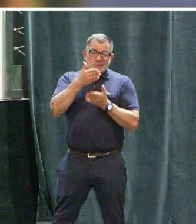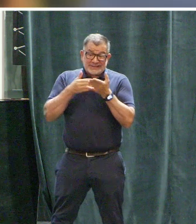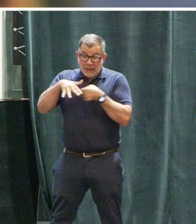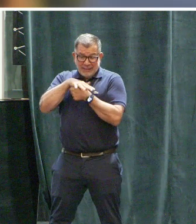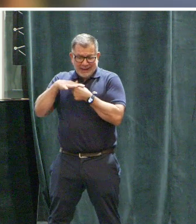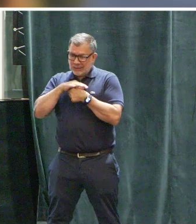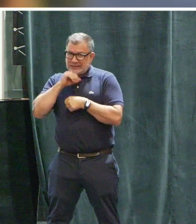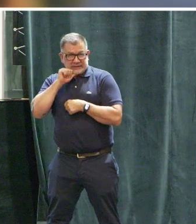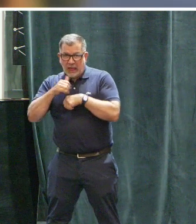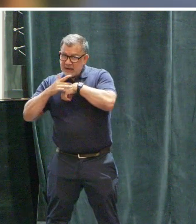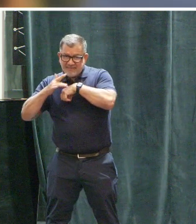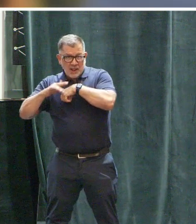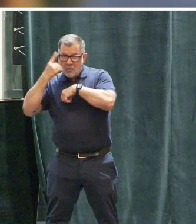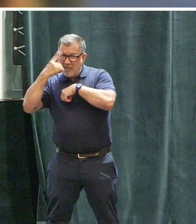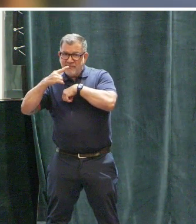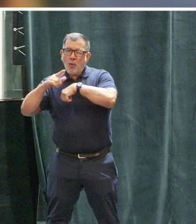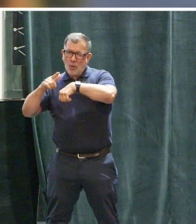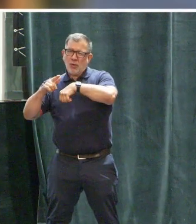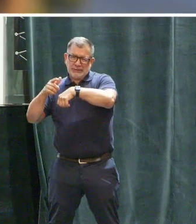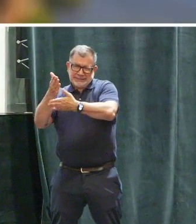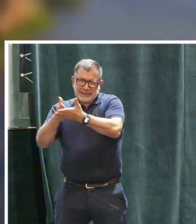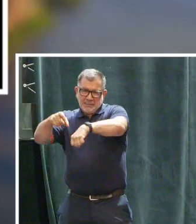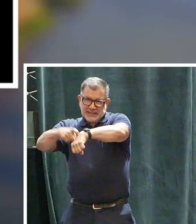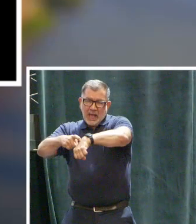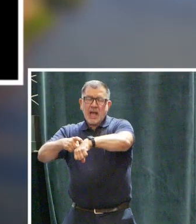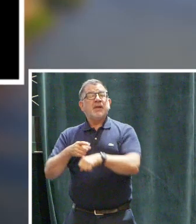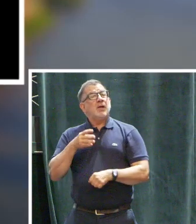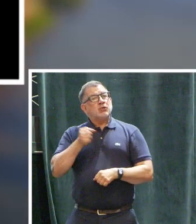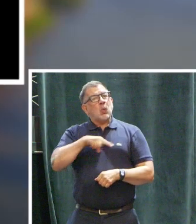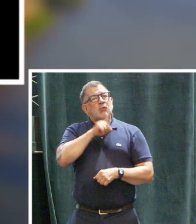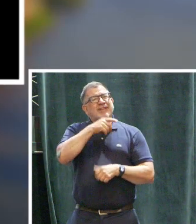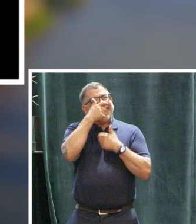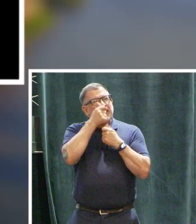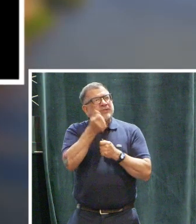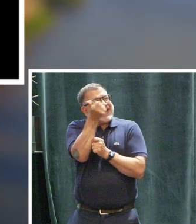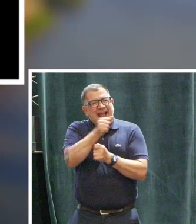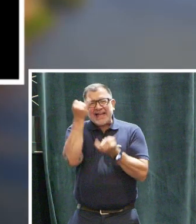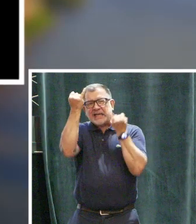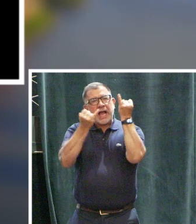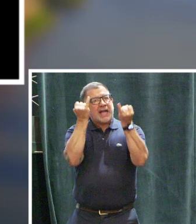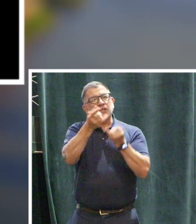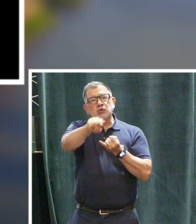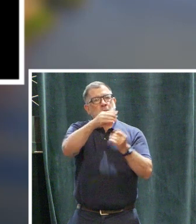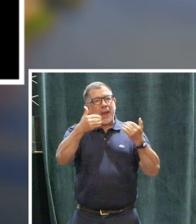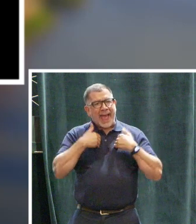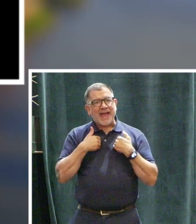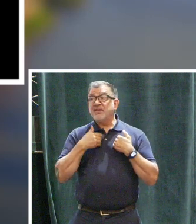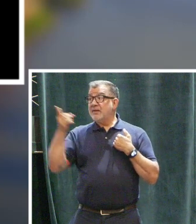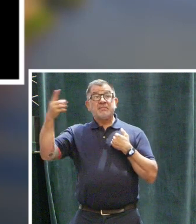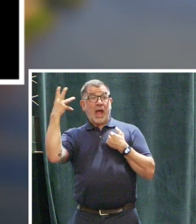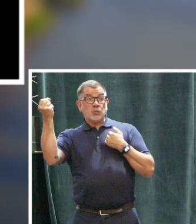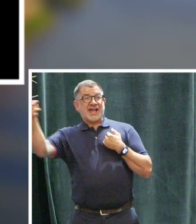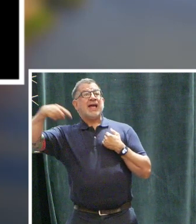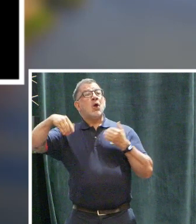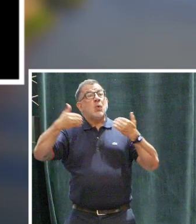won't be accessible for a period of time. So we're interested in hearing any ideas that you have. We've got some maps